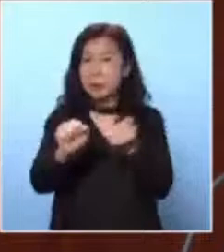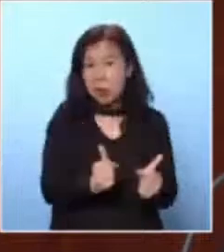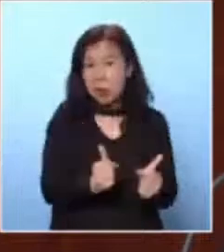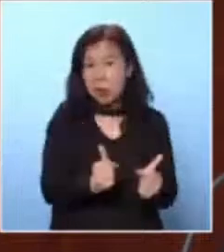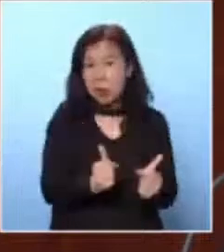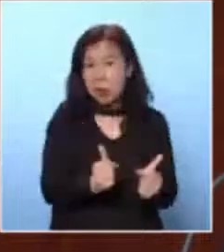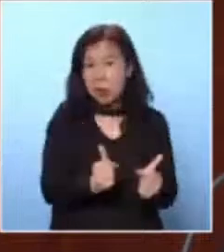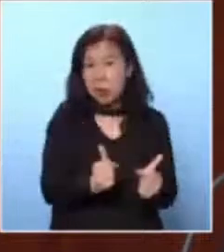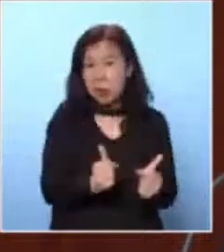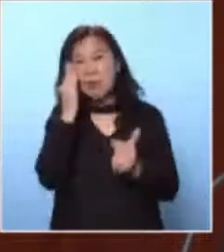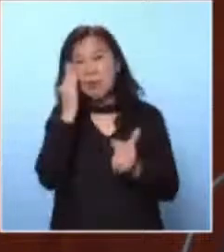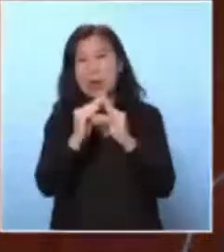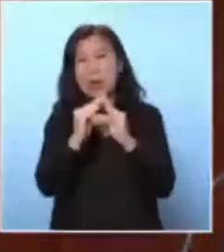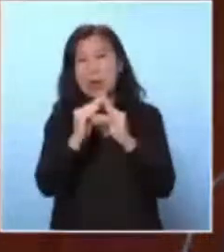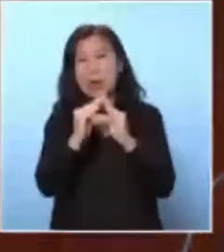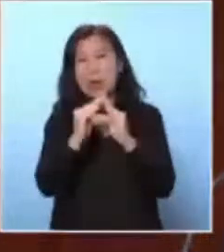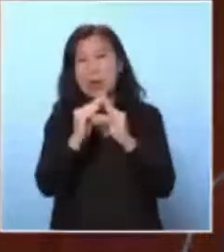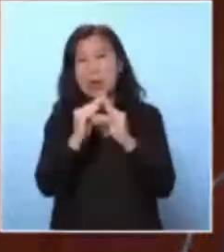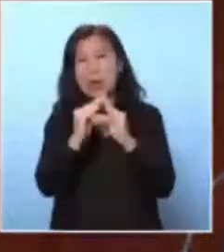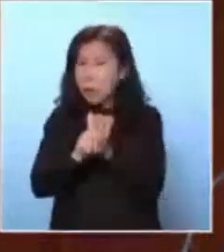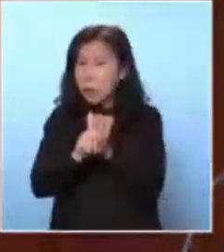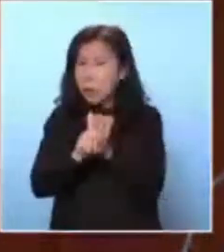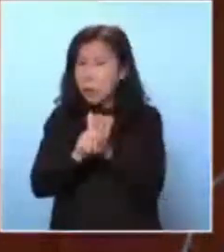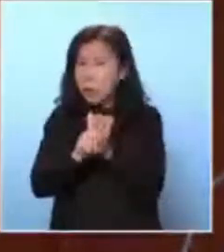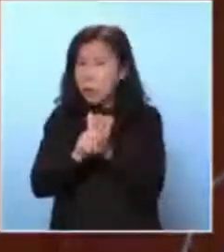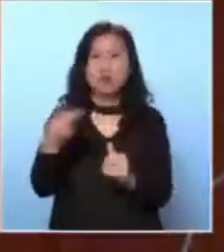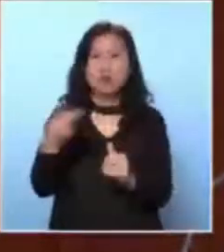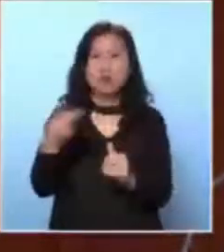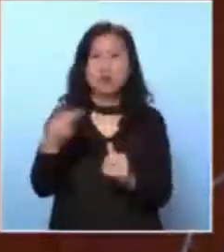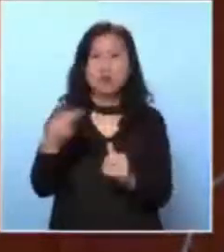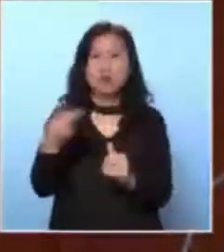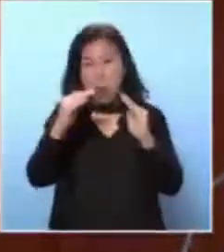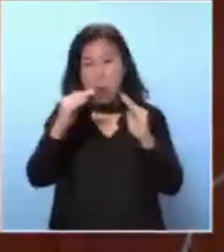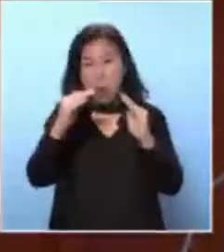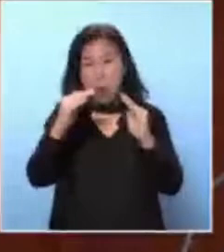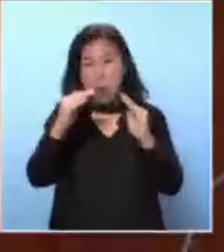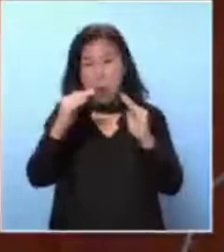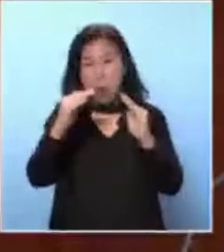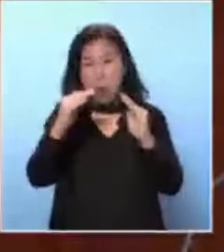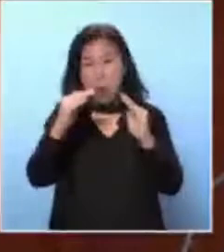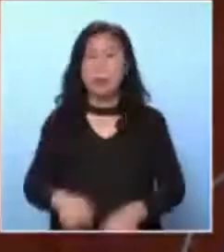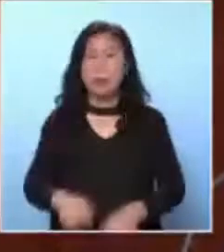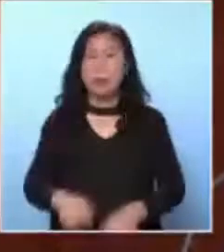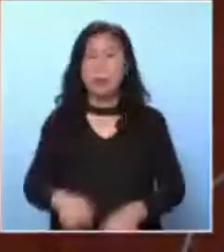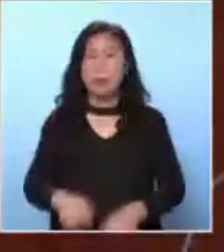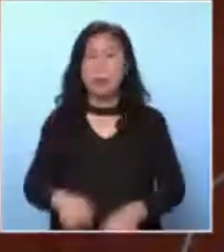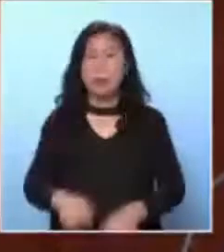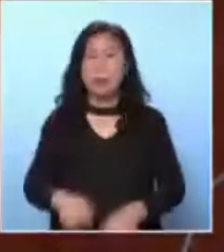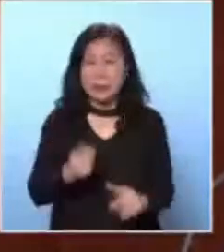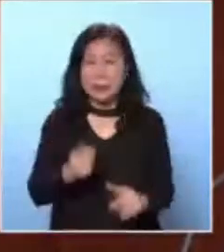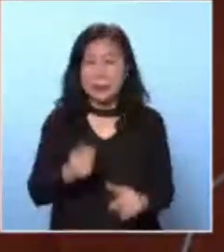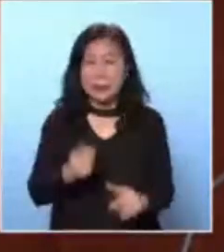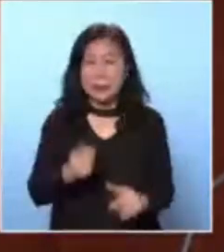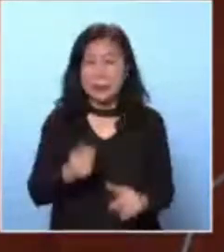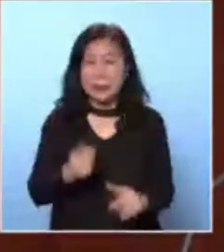To improve our living environment, we will focus on a few other long-standing housing